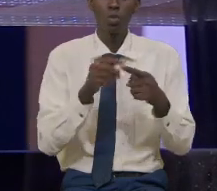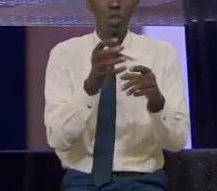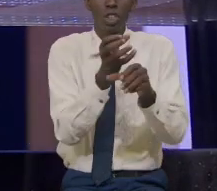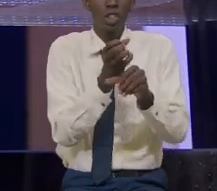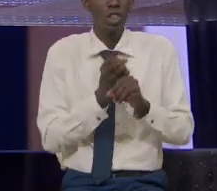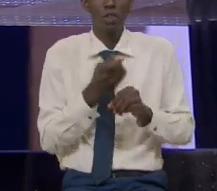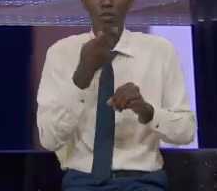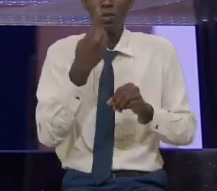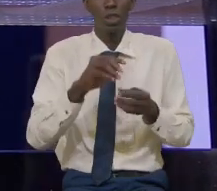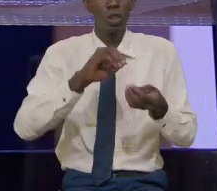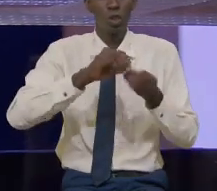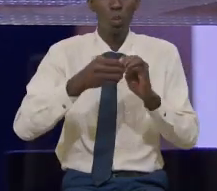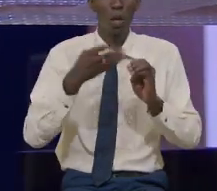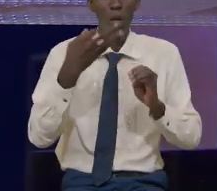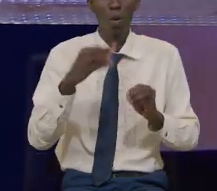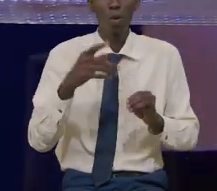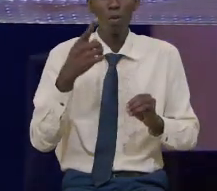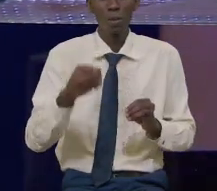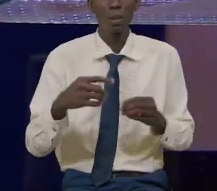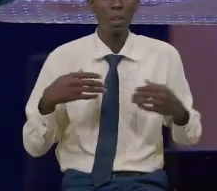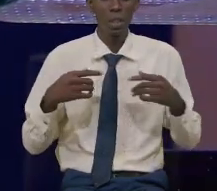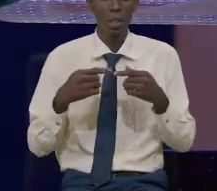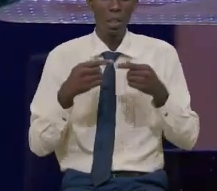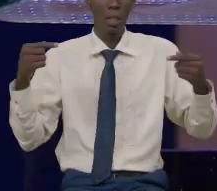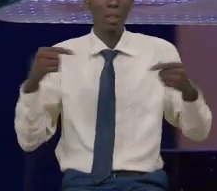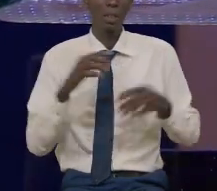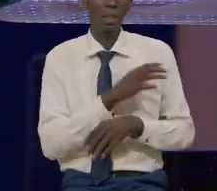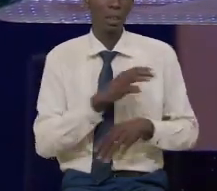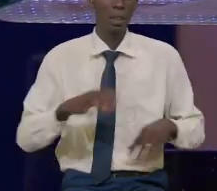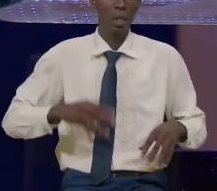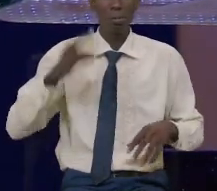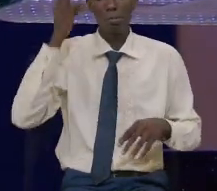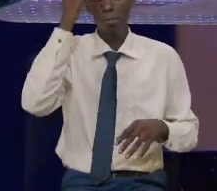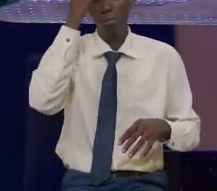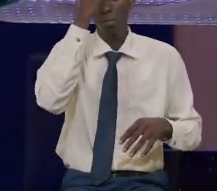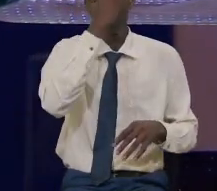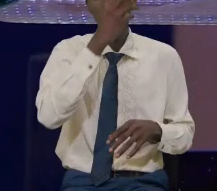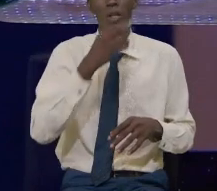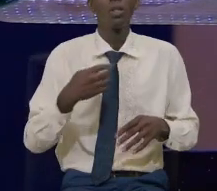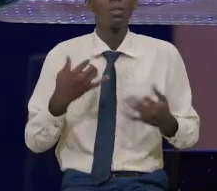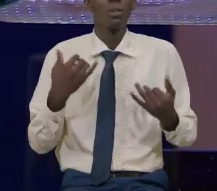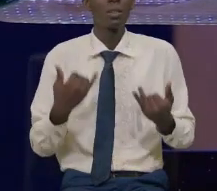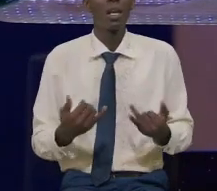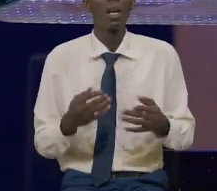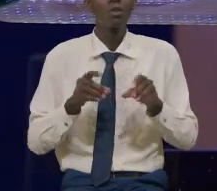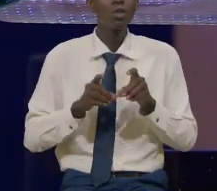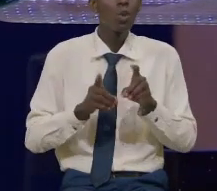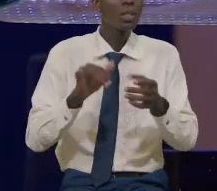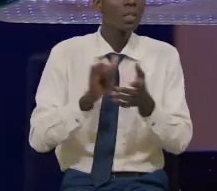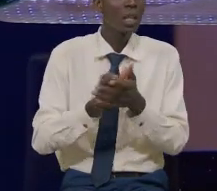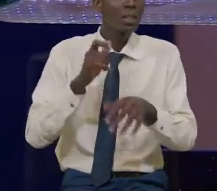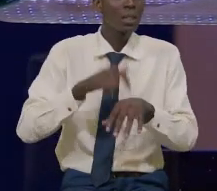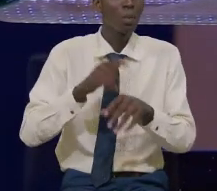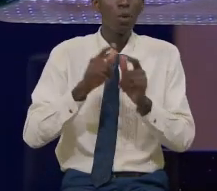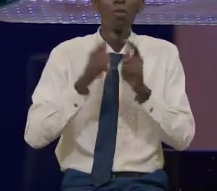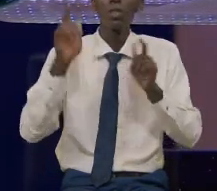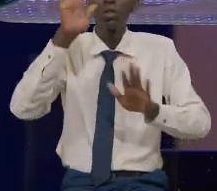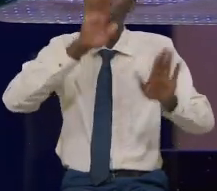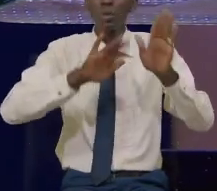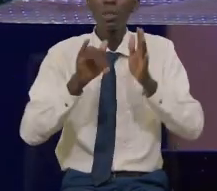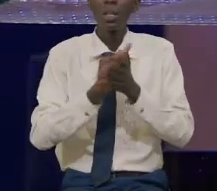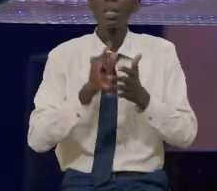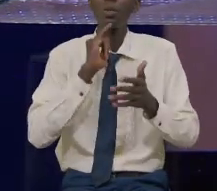beast. We're not going to receive the mark of the Antichrist. And during the Great Tribulation, that's what will destroy